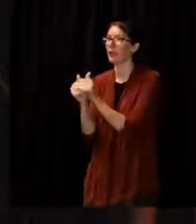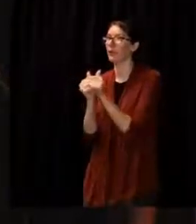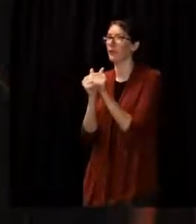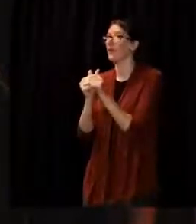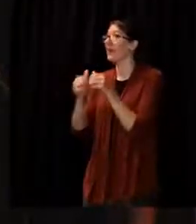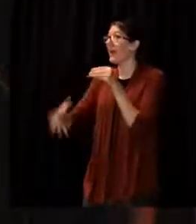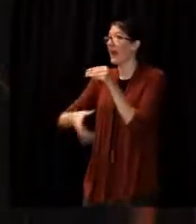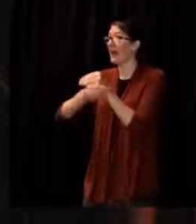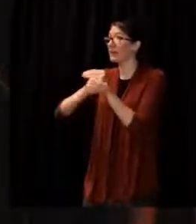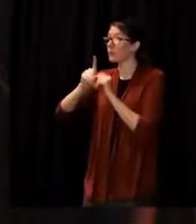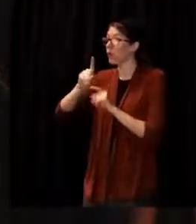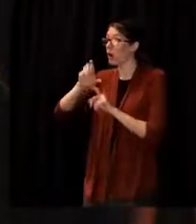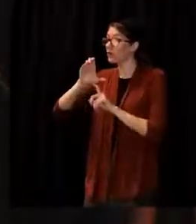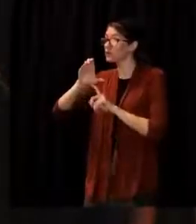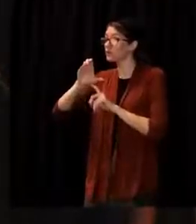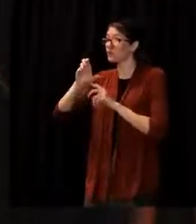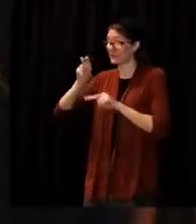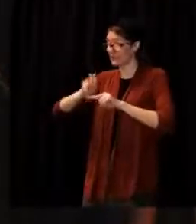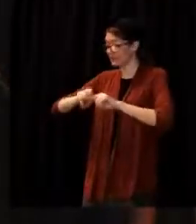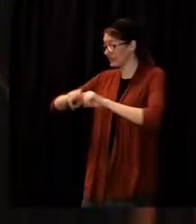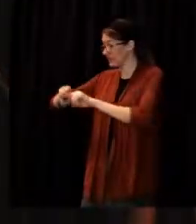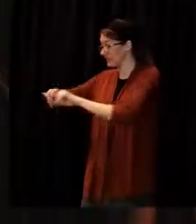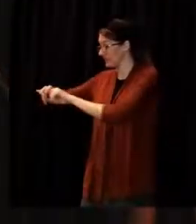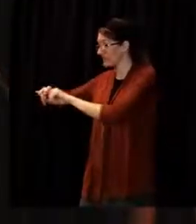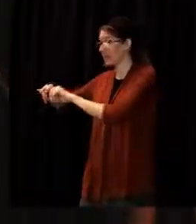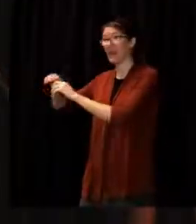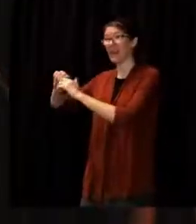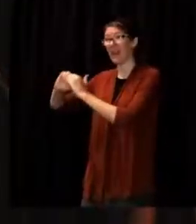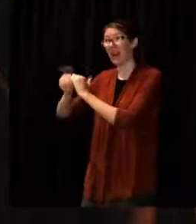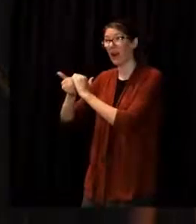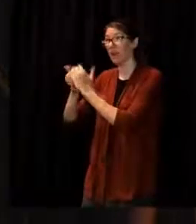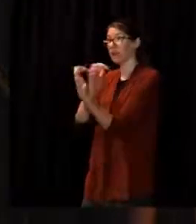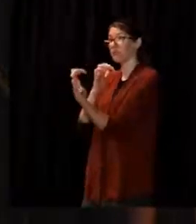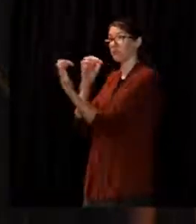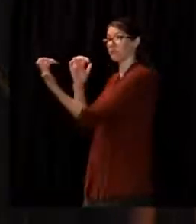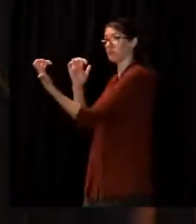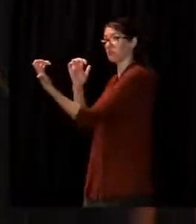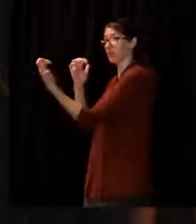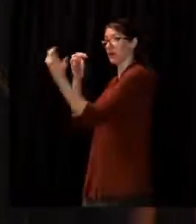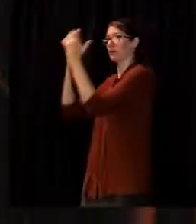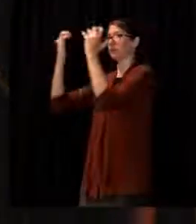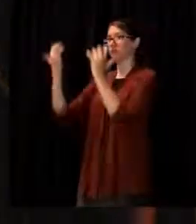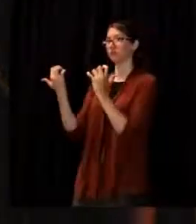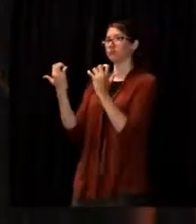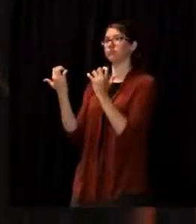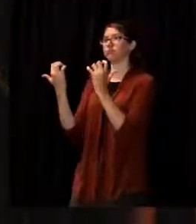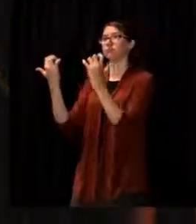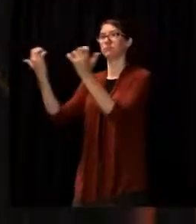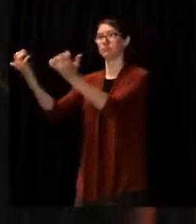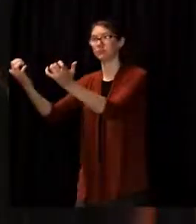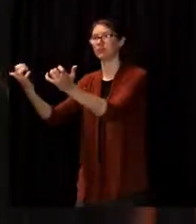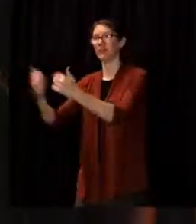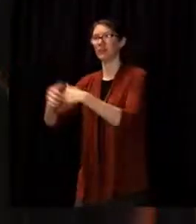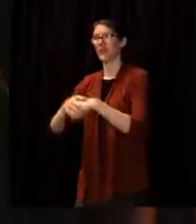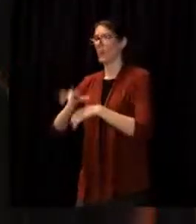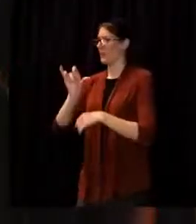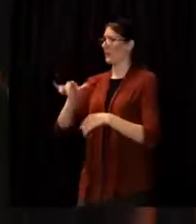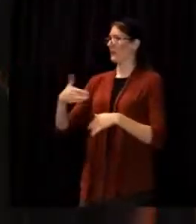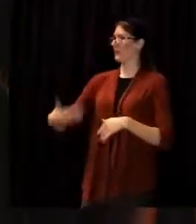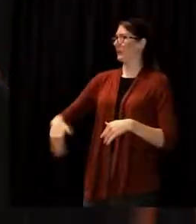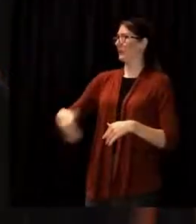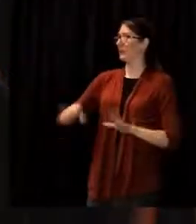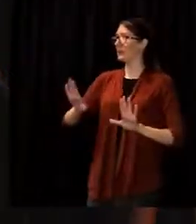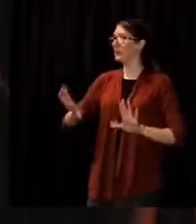almost 100 seats to the sanctuary by only turning it around and facilitating that. So it's been great.